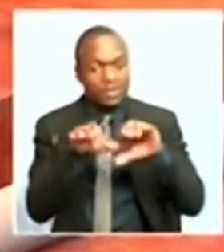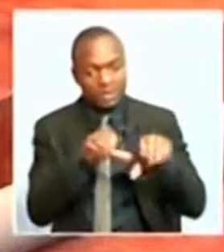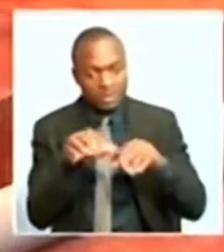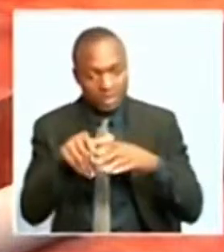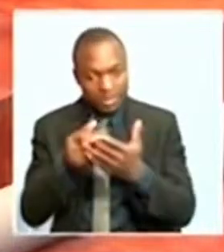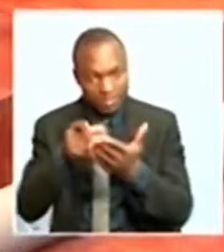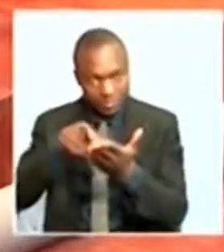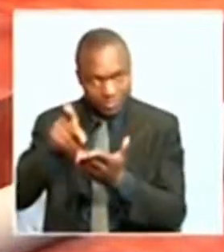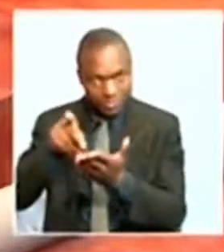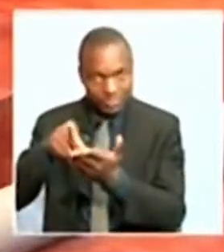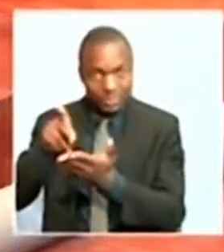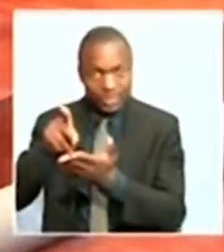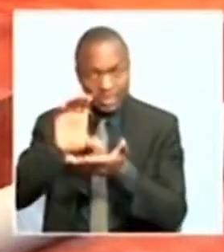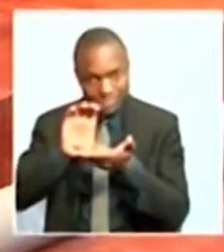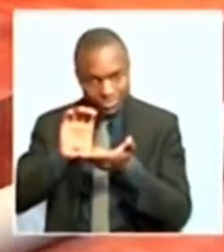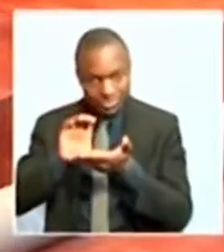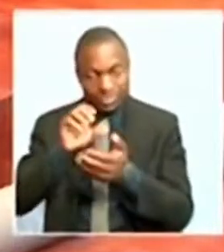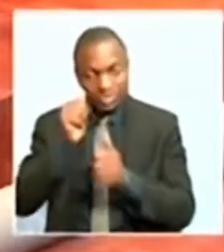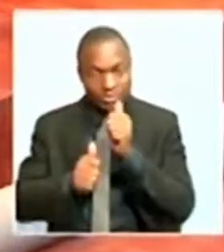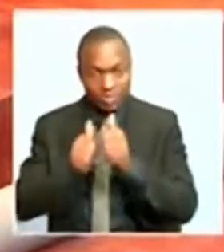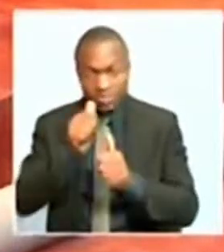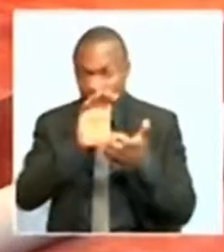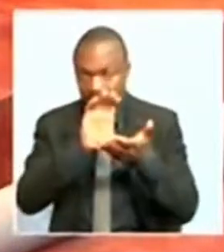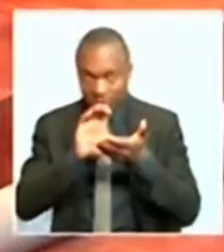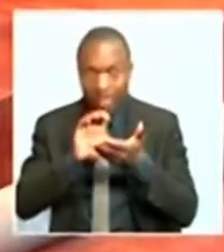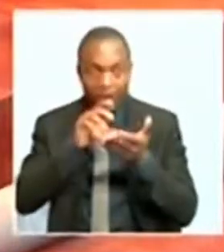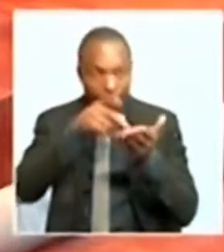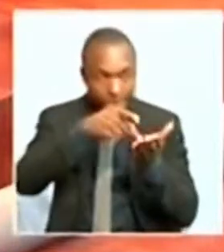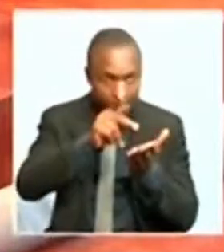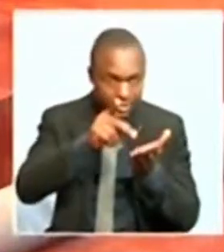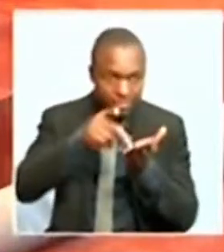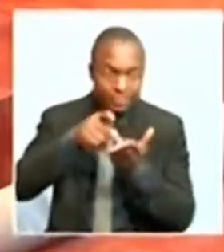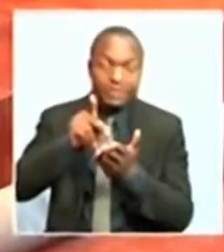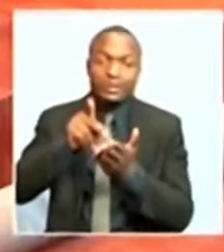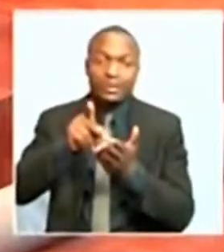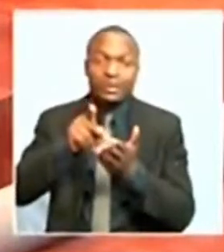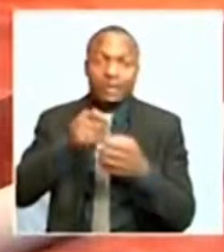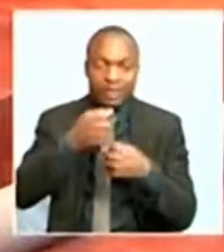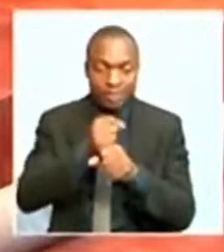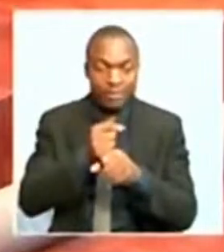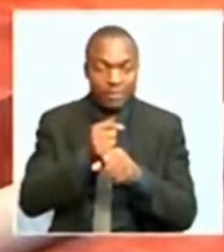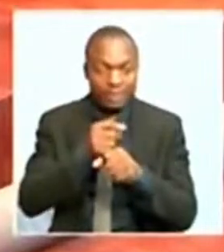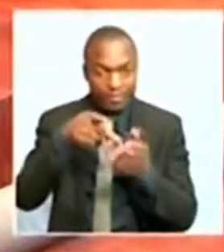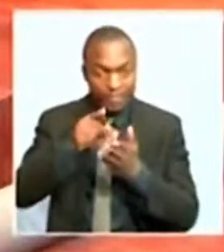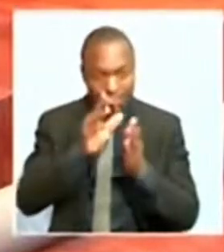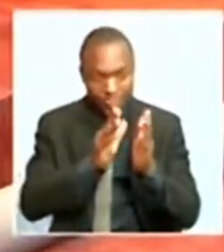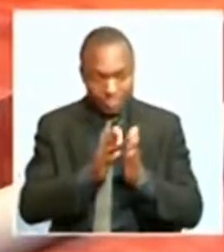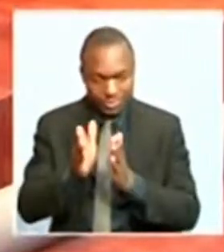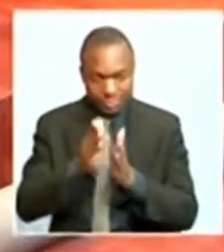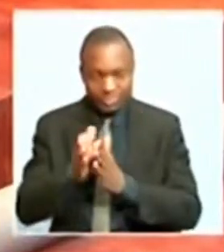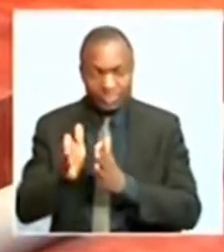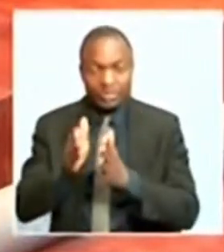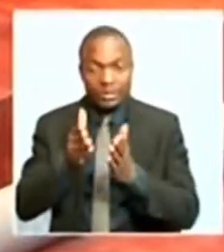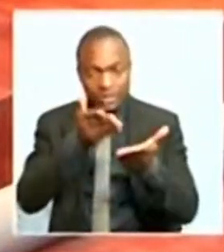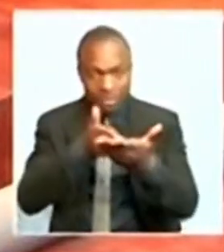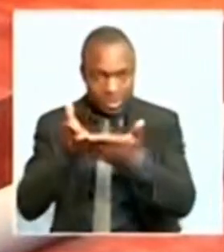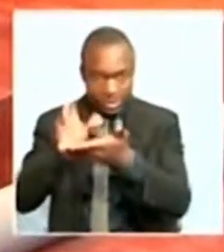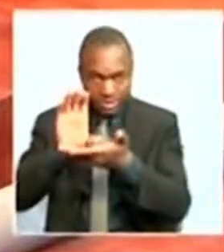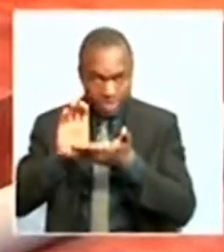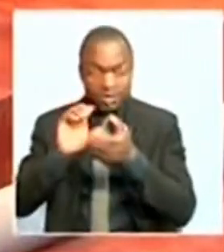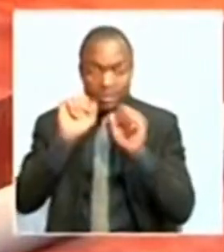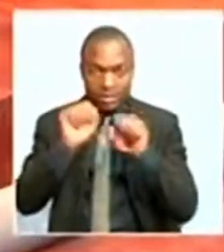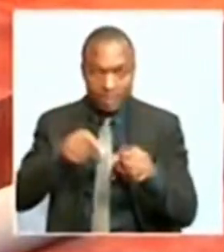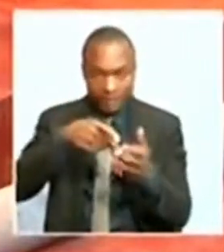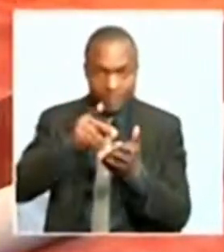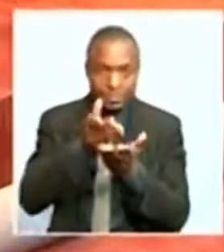dismantle the arrears that we owe, or at least make payment plans towards these obligations so that we catch up.